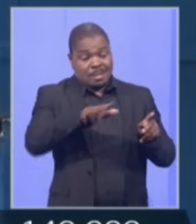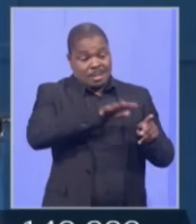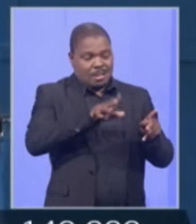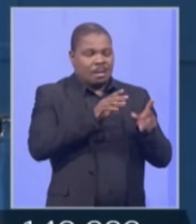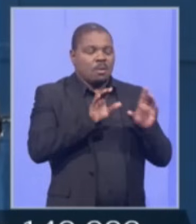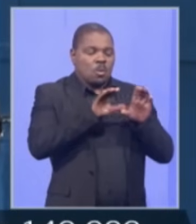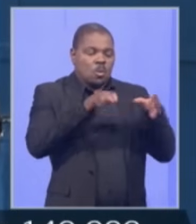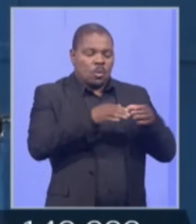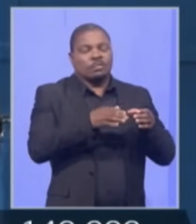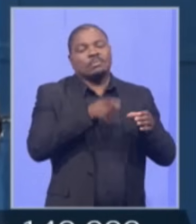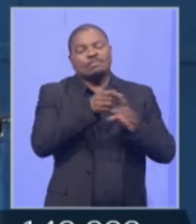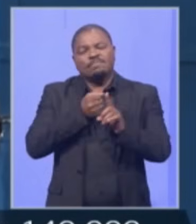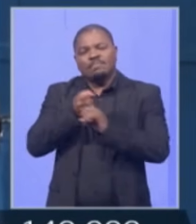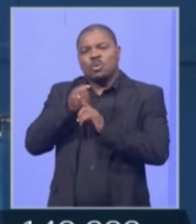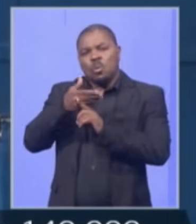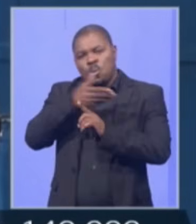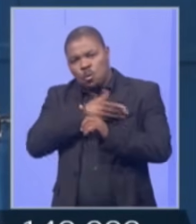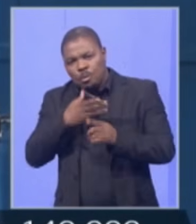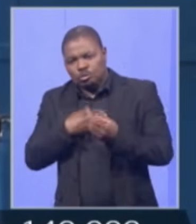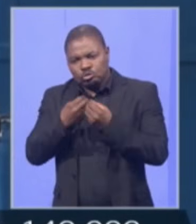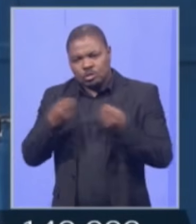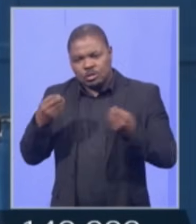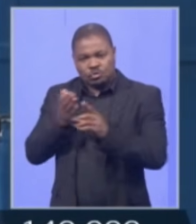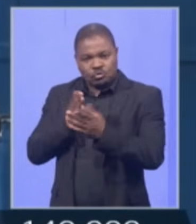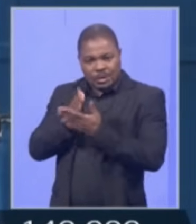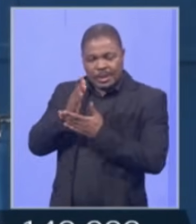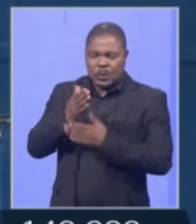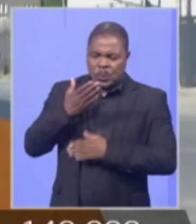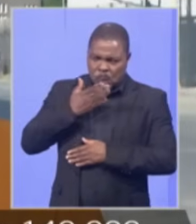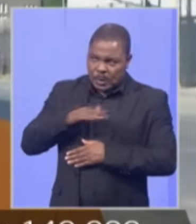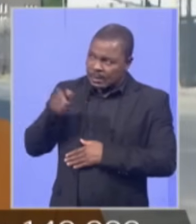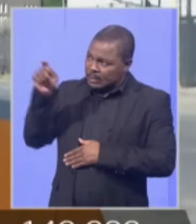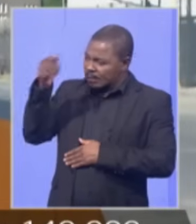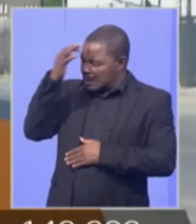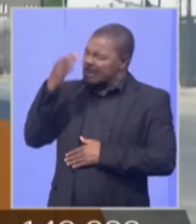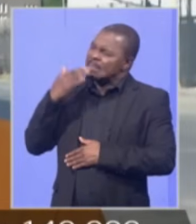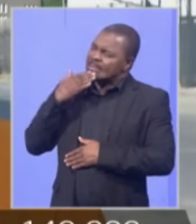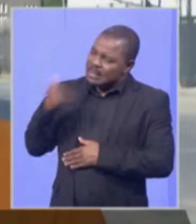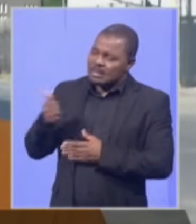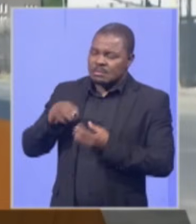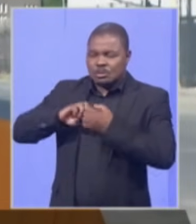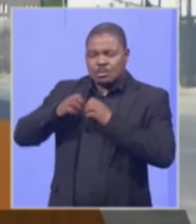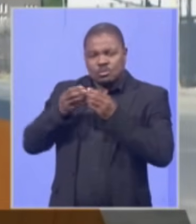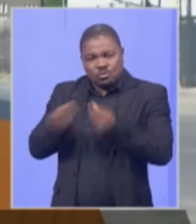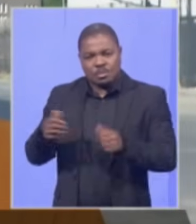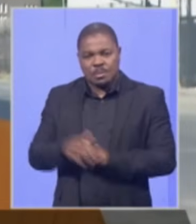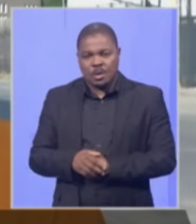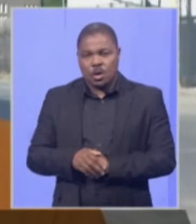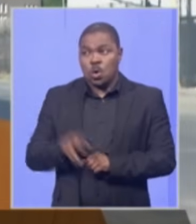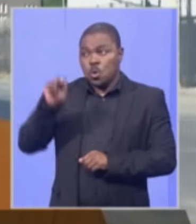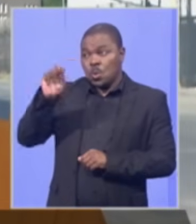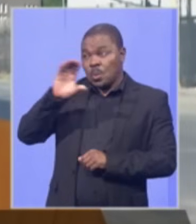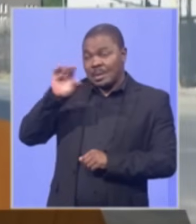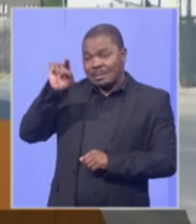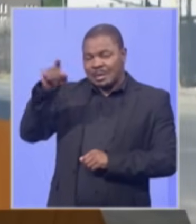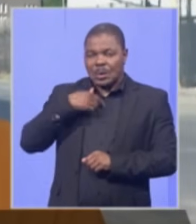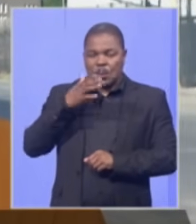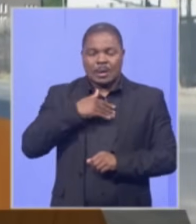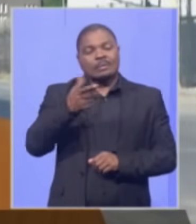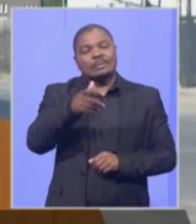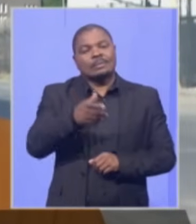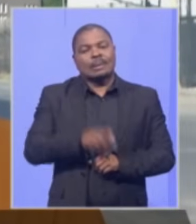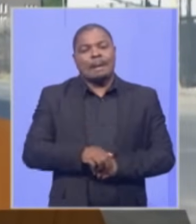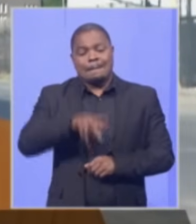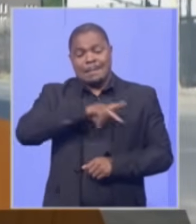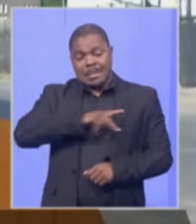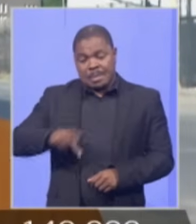bana o ikuetse go puso go thusa go rarabolola bothata jono. I want to see the government of the Northern Cape calling on the Premier Dr. Zamani Soul